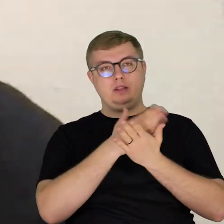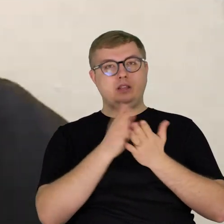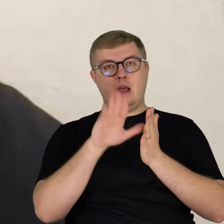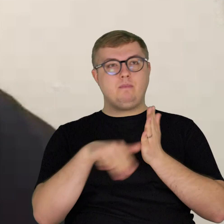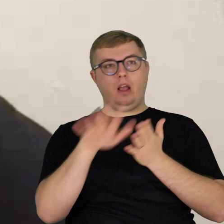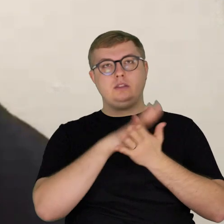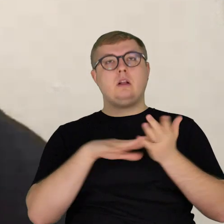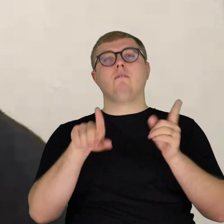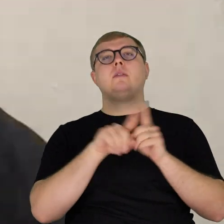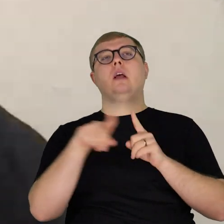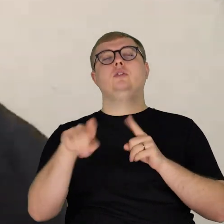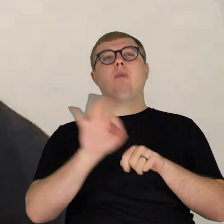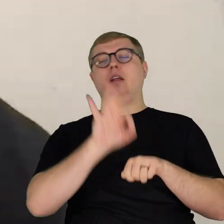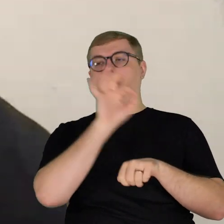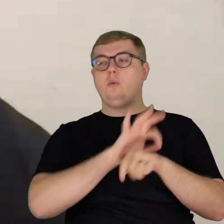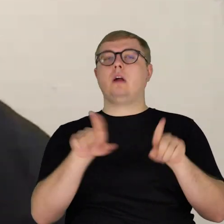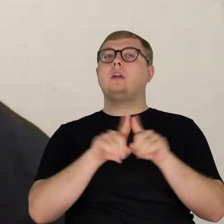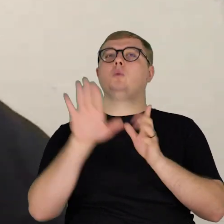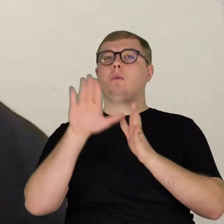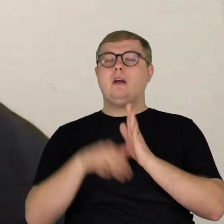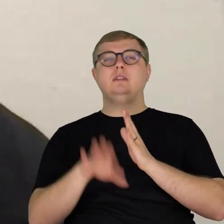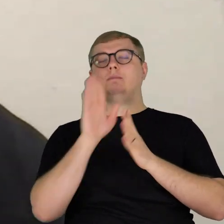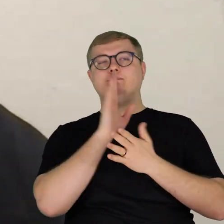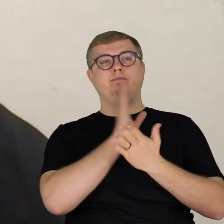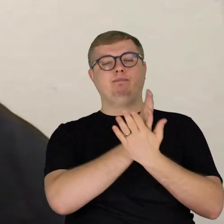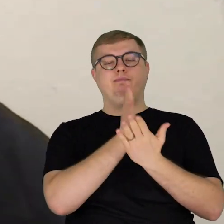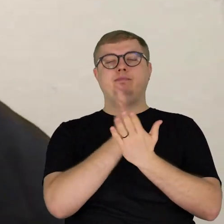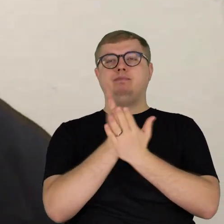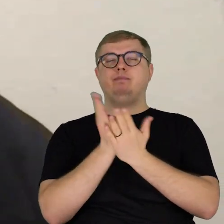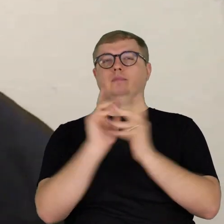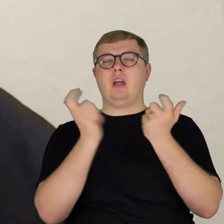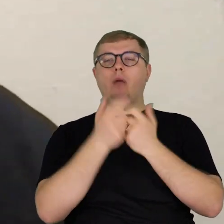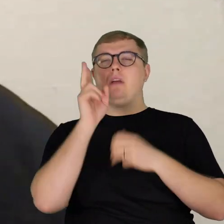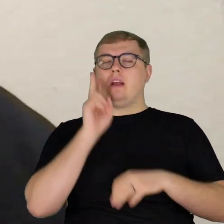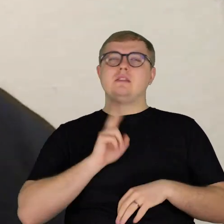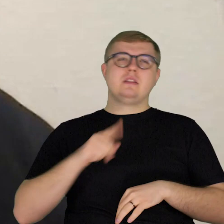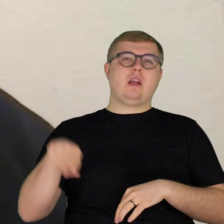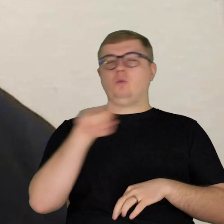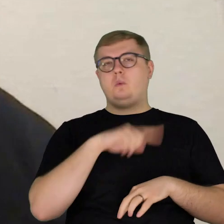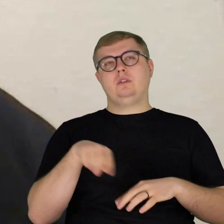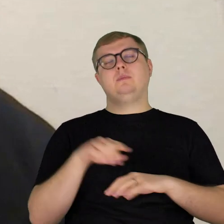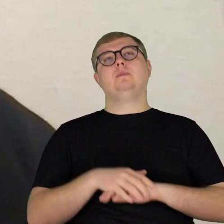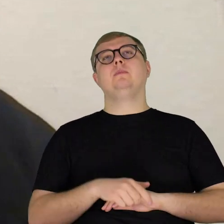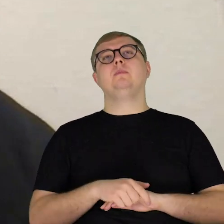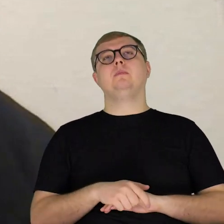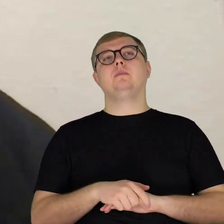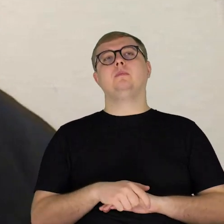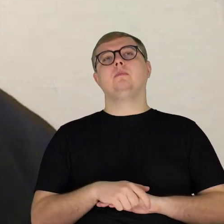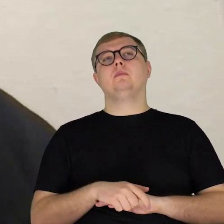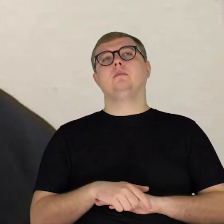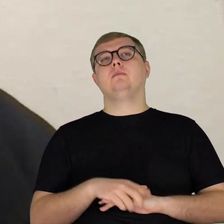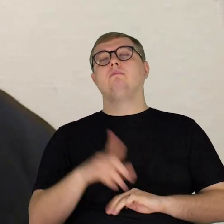planners, and architecture as well. So it's like, again, an institute which is really like